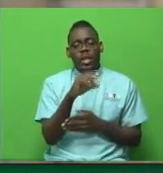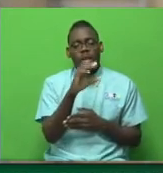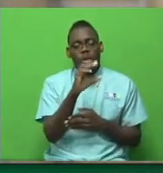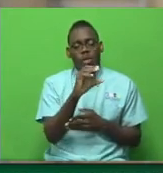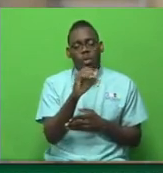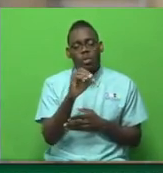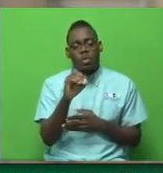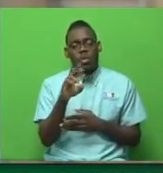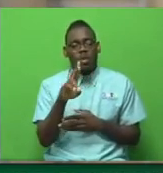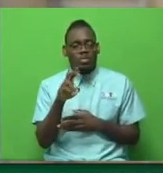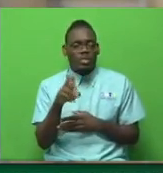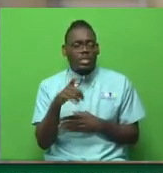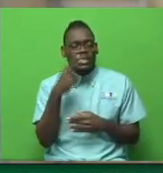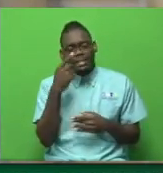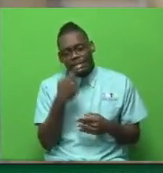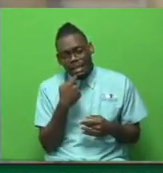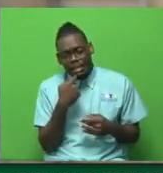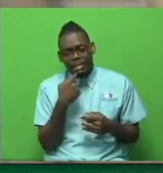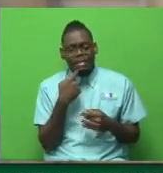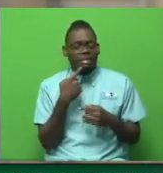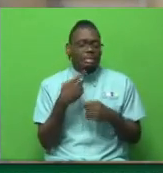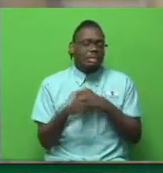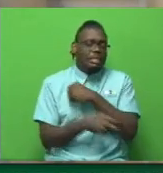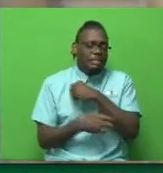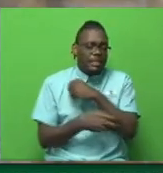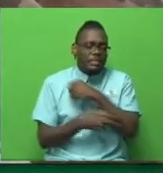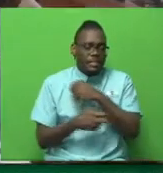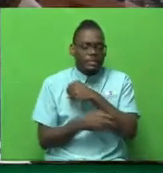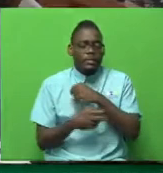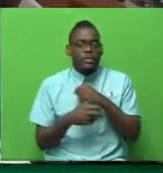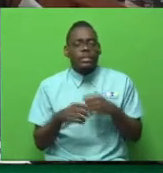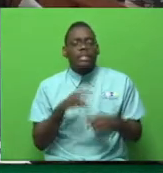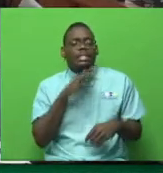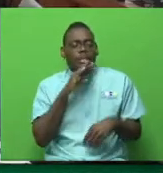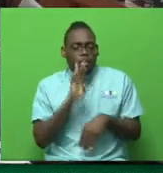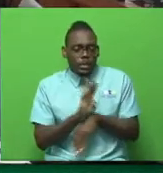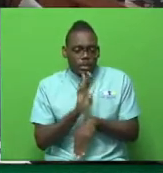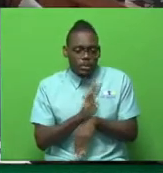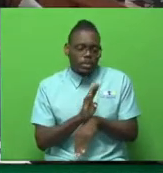the member from tabuki foreign